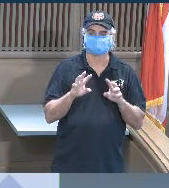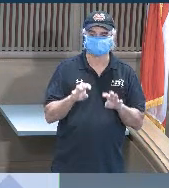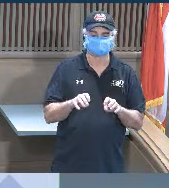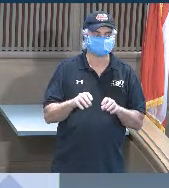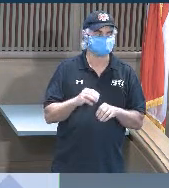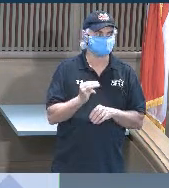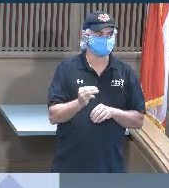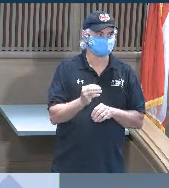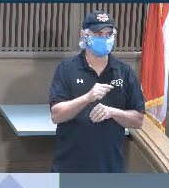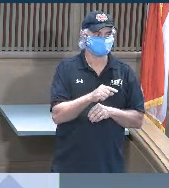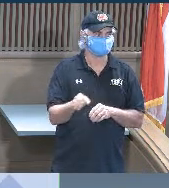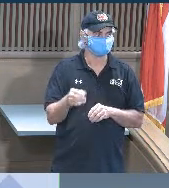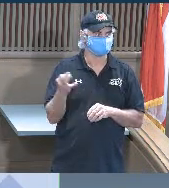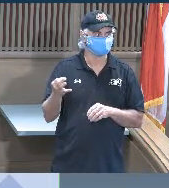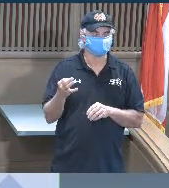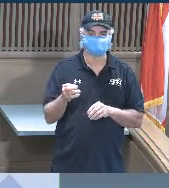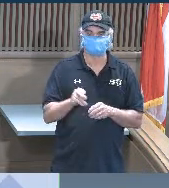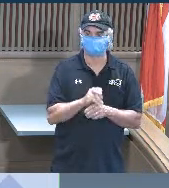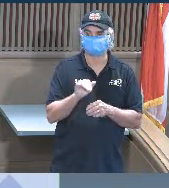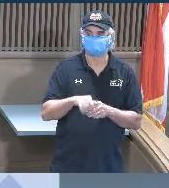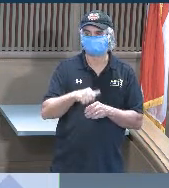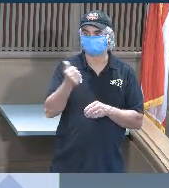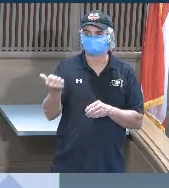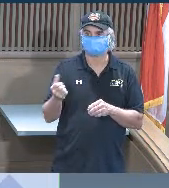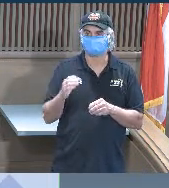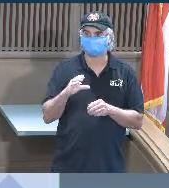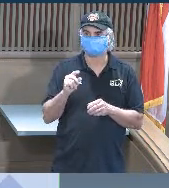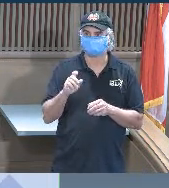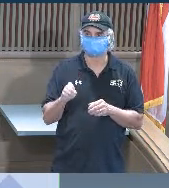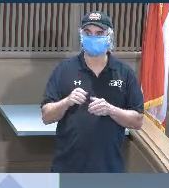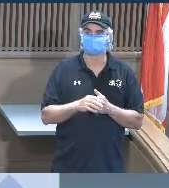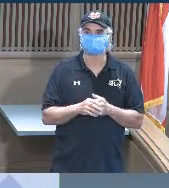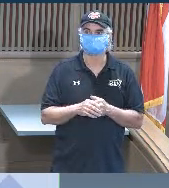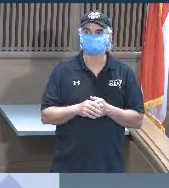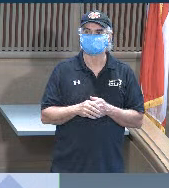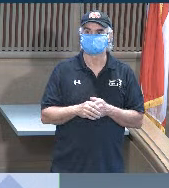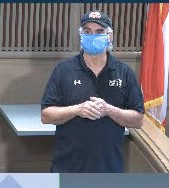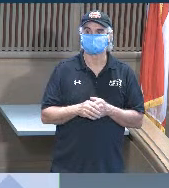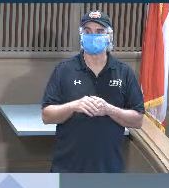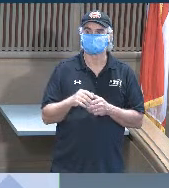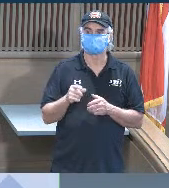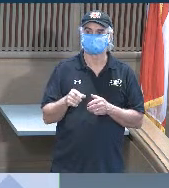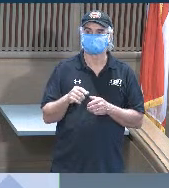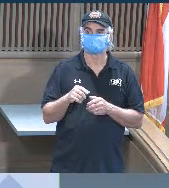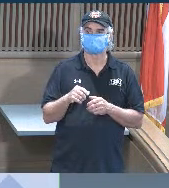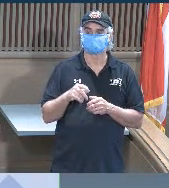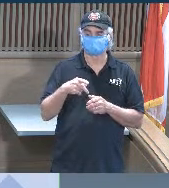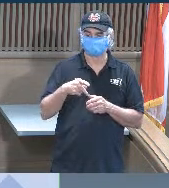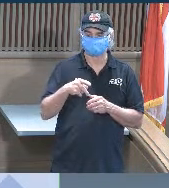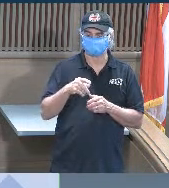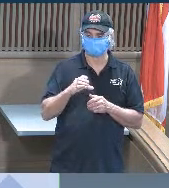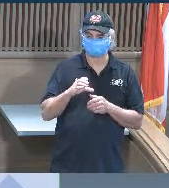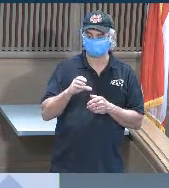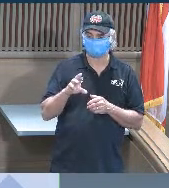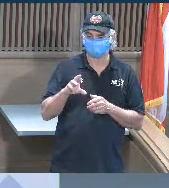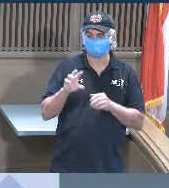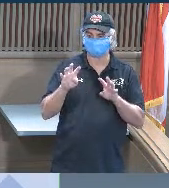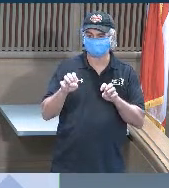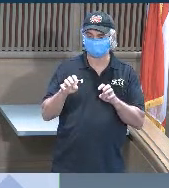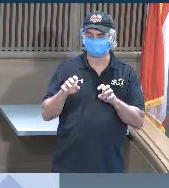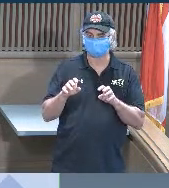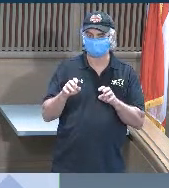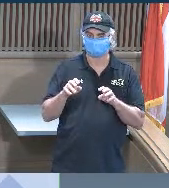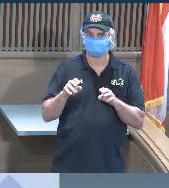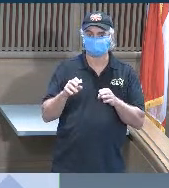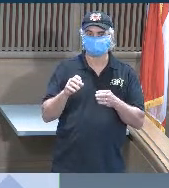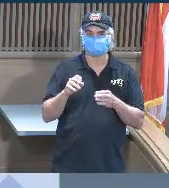the QR code to use to pre-register. These are PCR tests. Usually the results are available in about 40